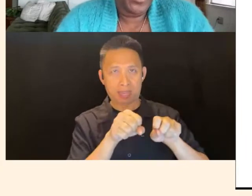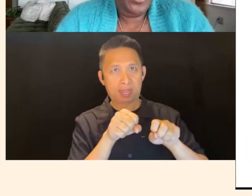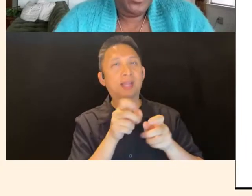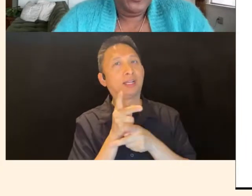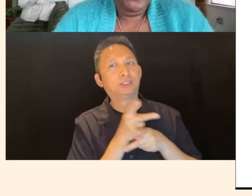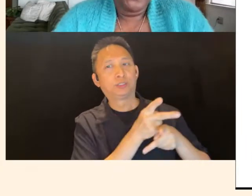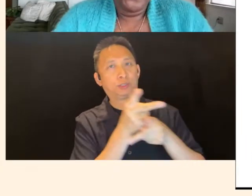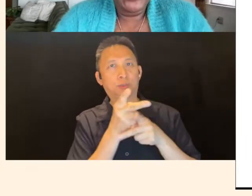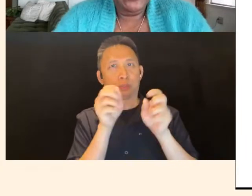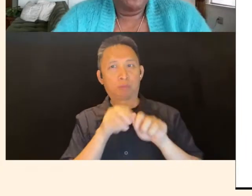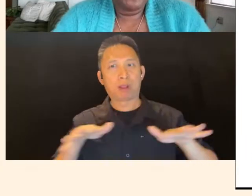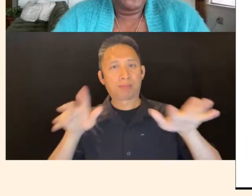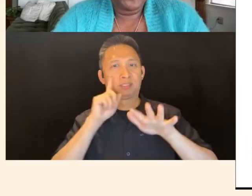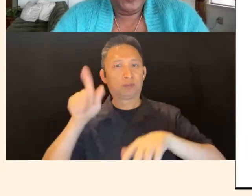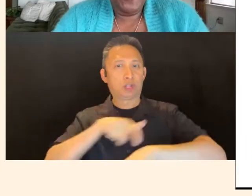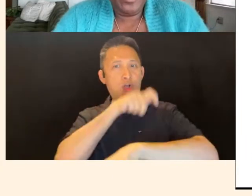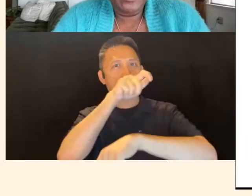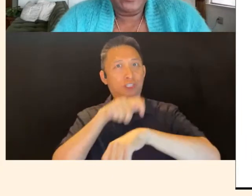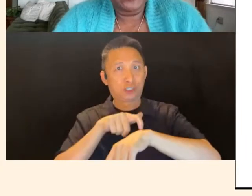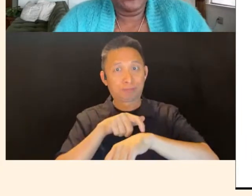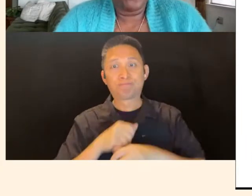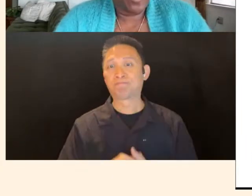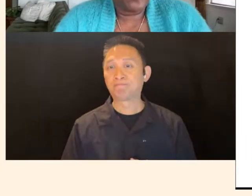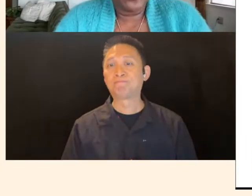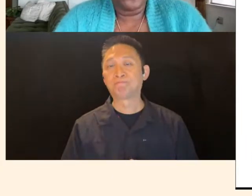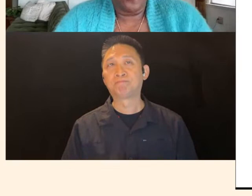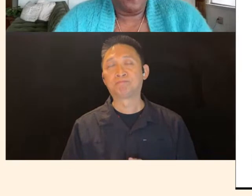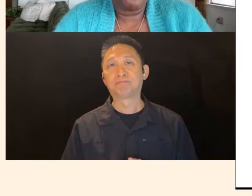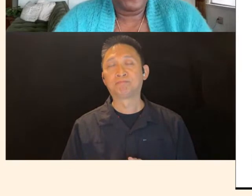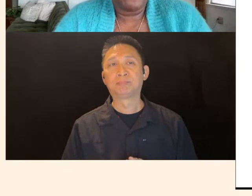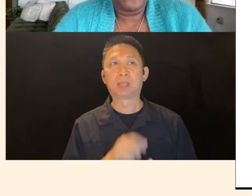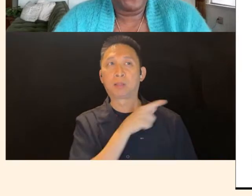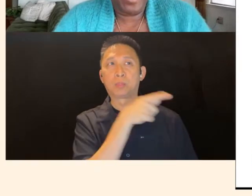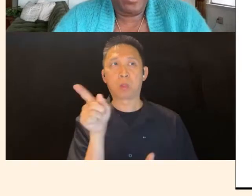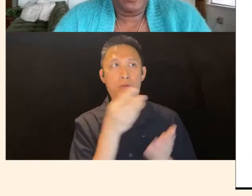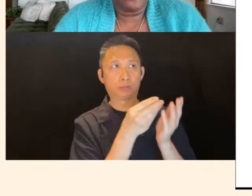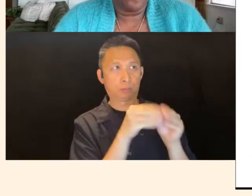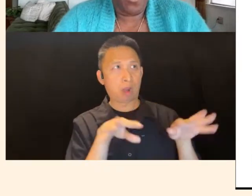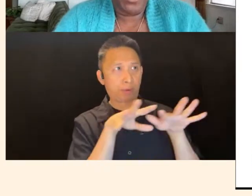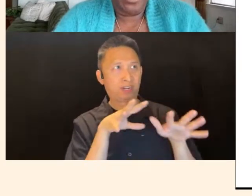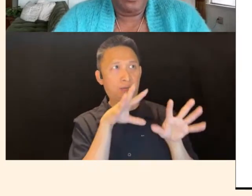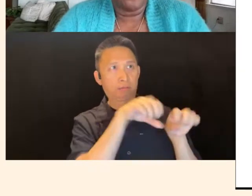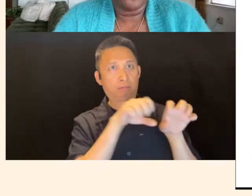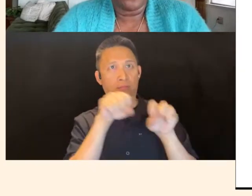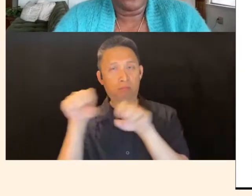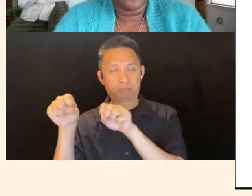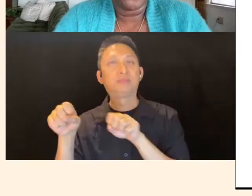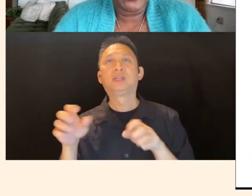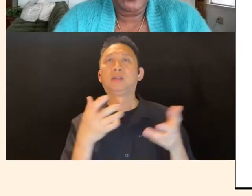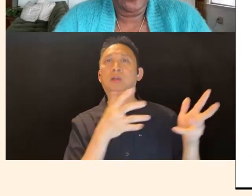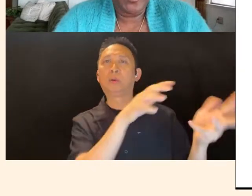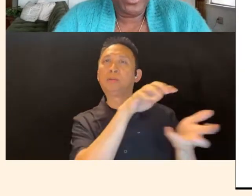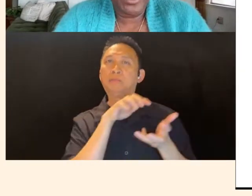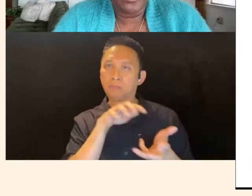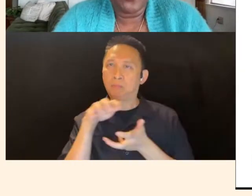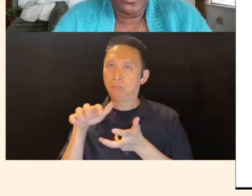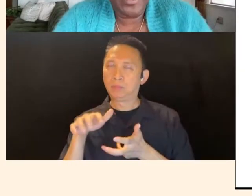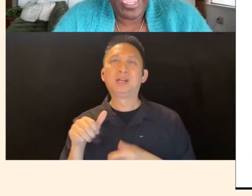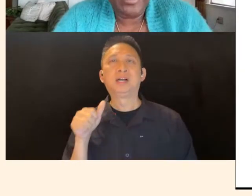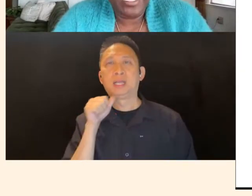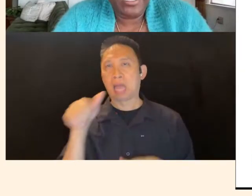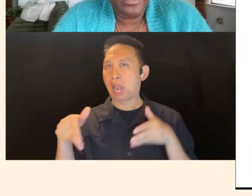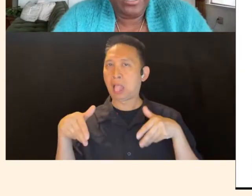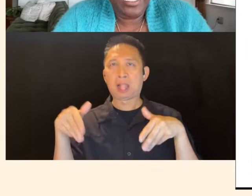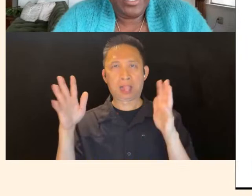term. We specifically take these properties off of the speculative market in order to create